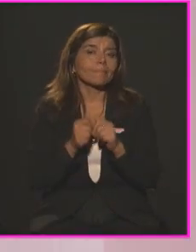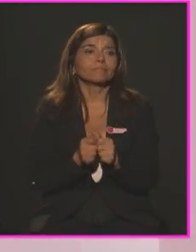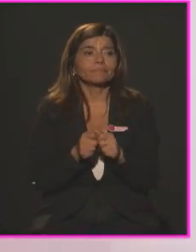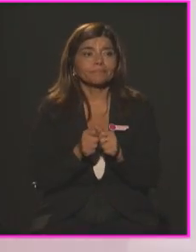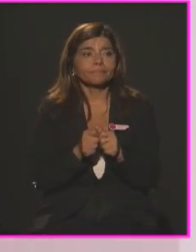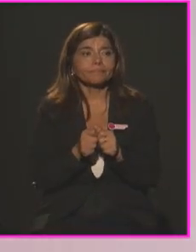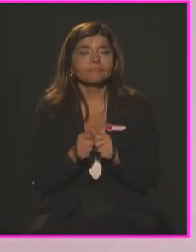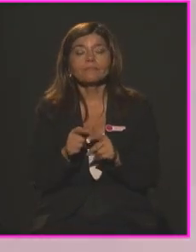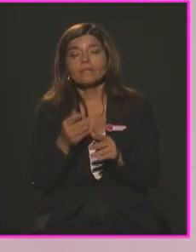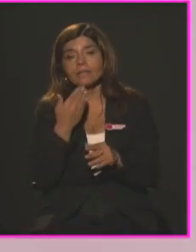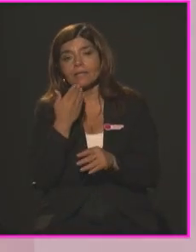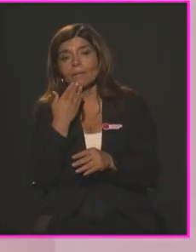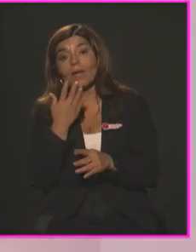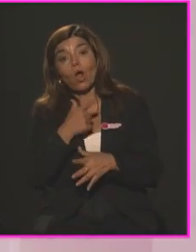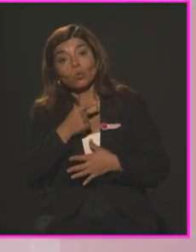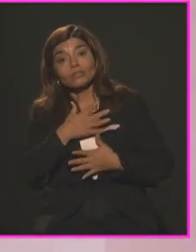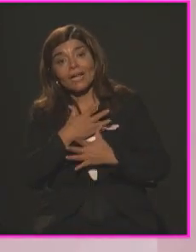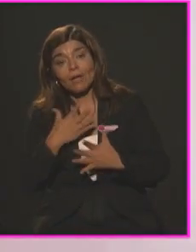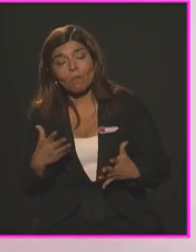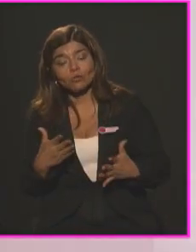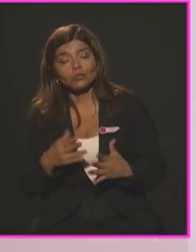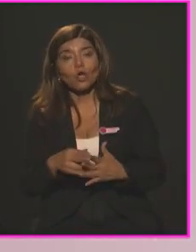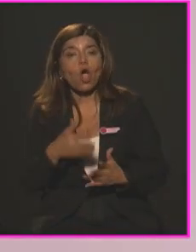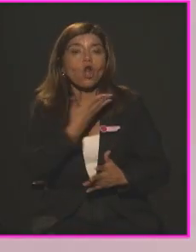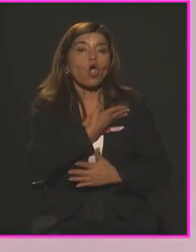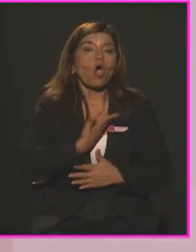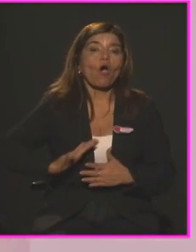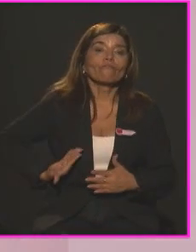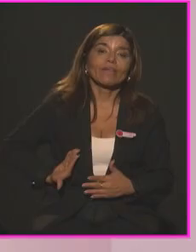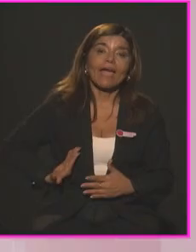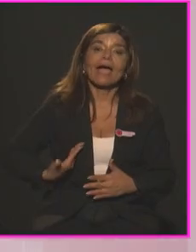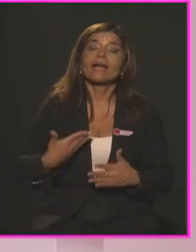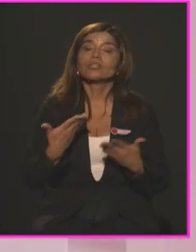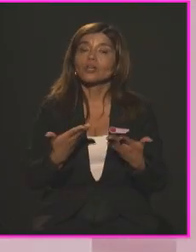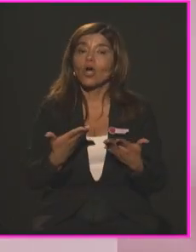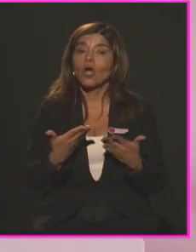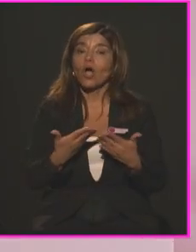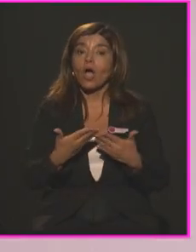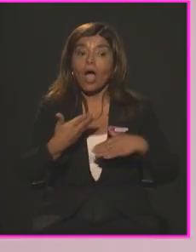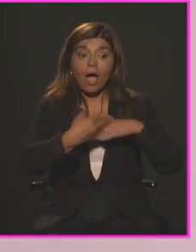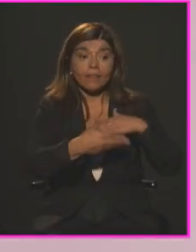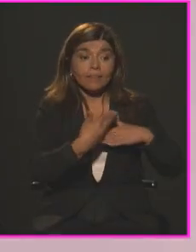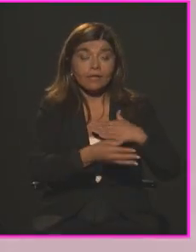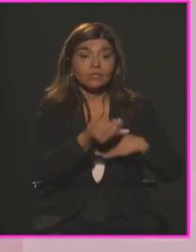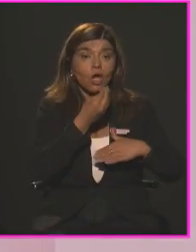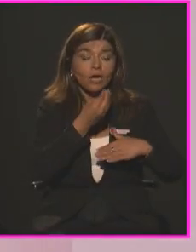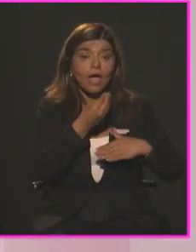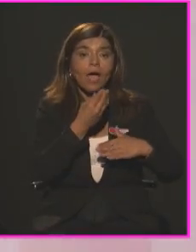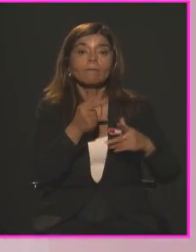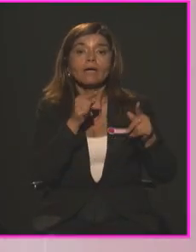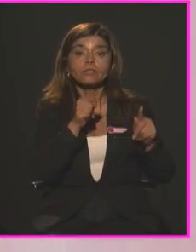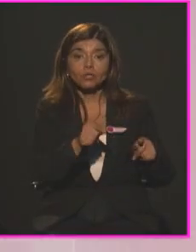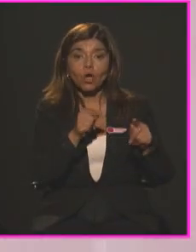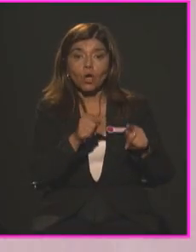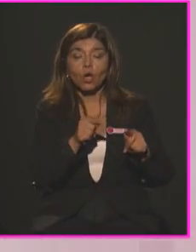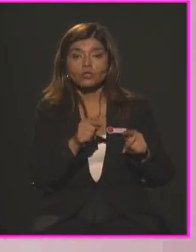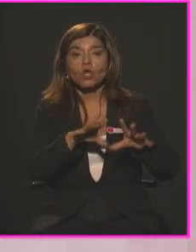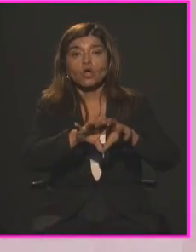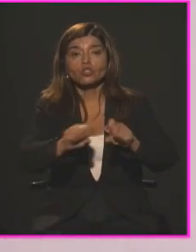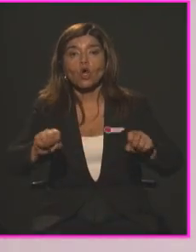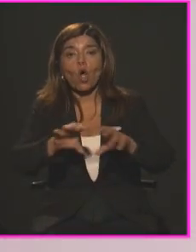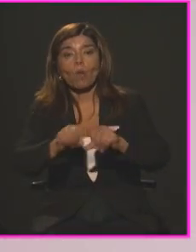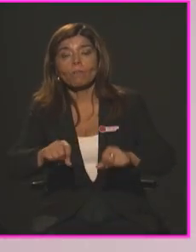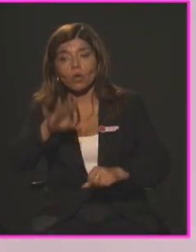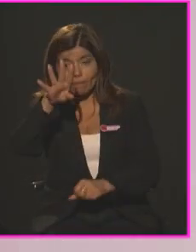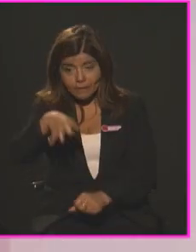see governments putting food loss and waste in their NDCs. These are the plans that countries are coming up with to meet their